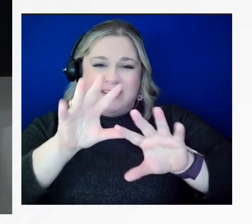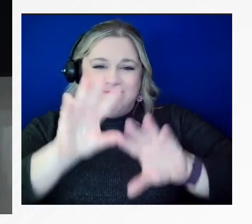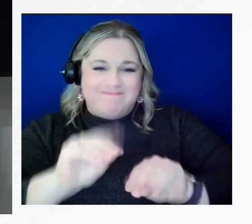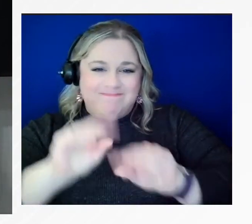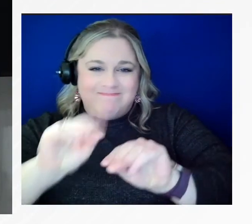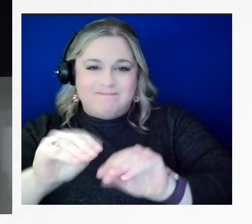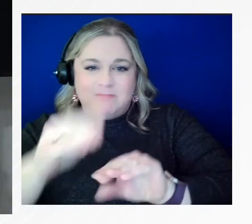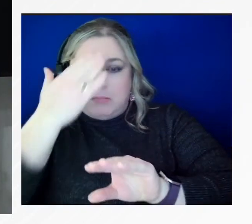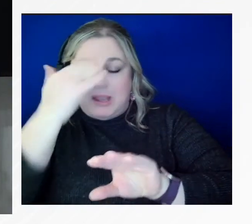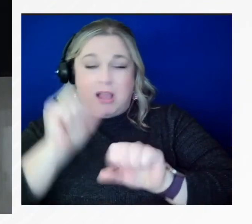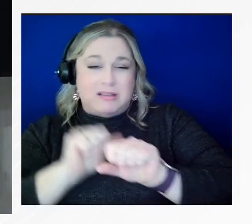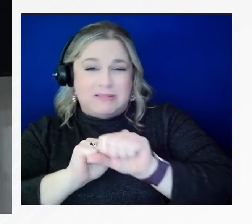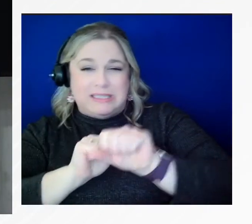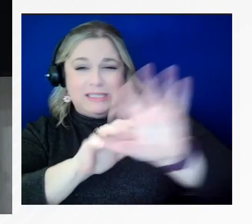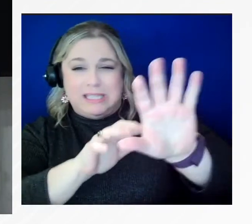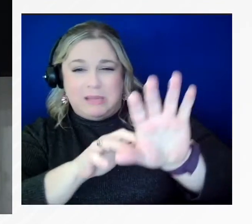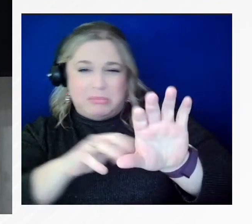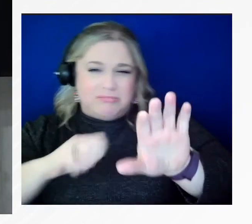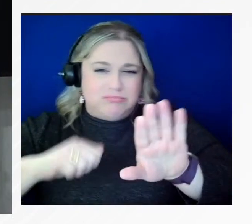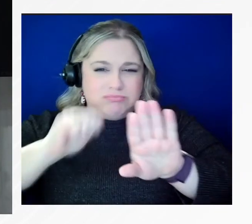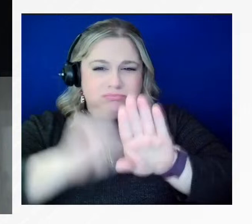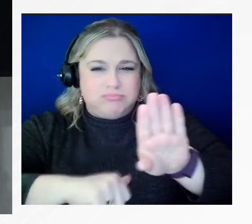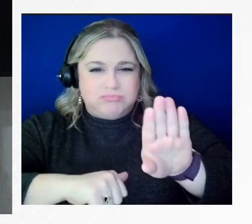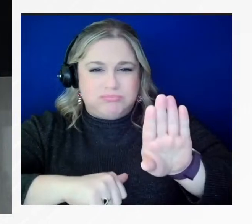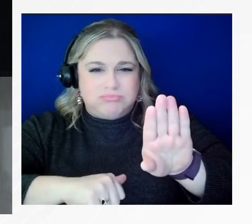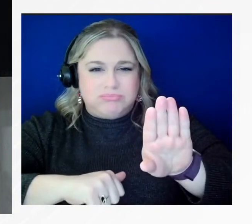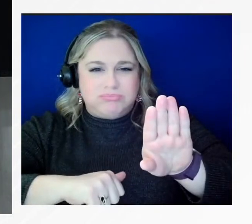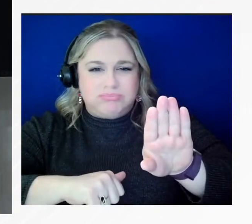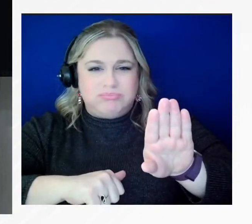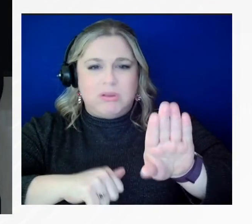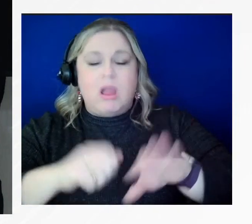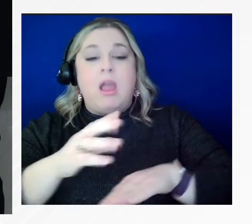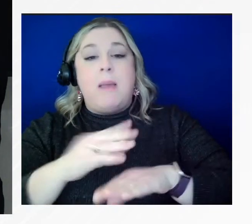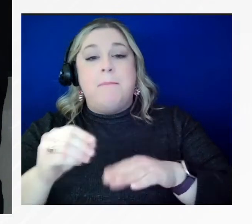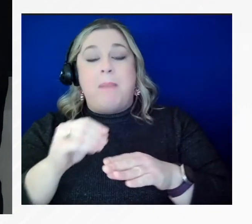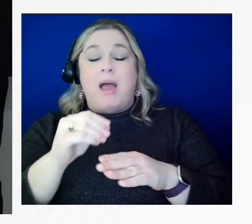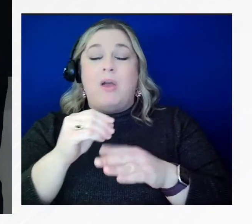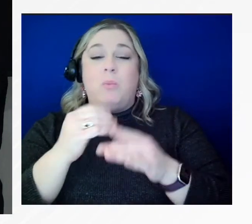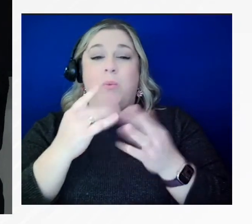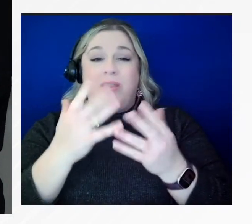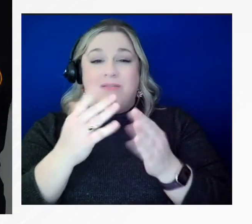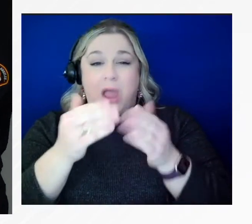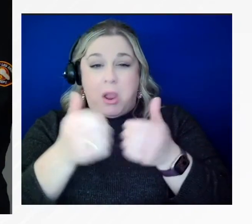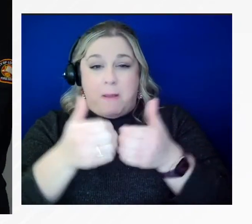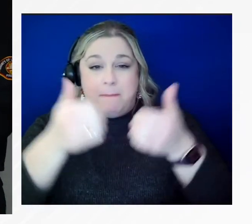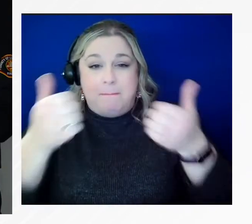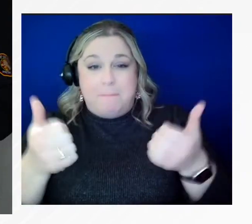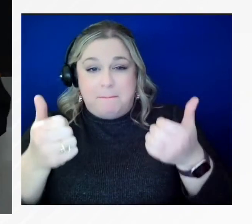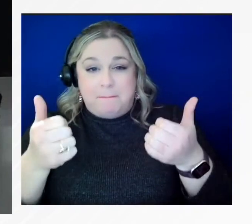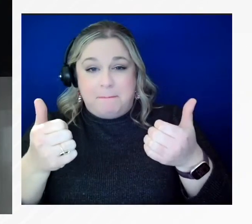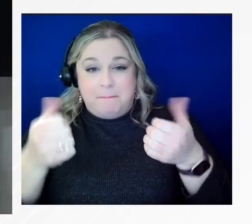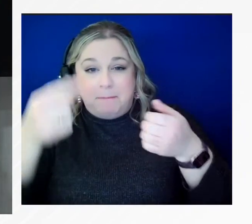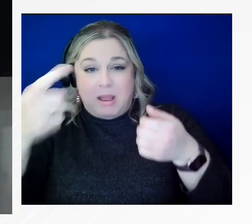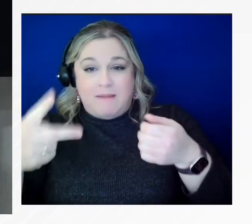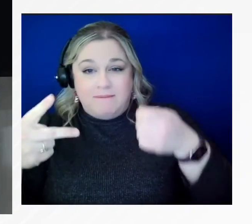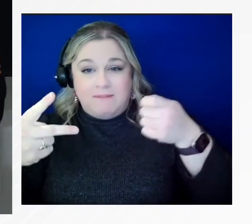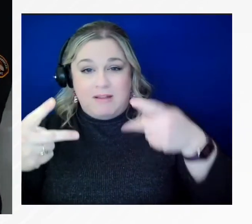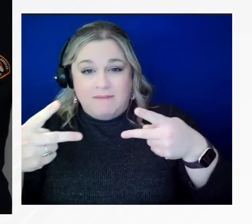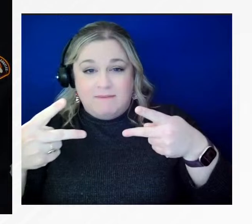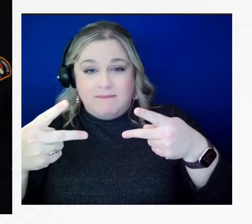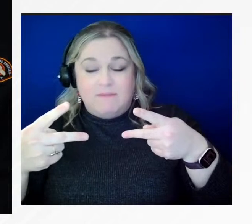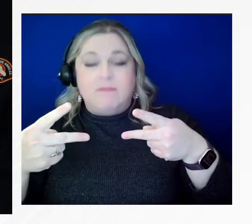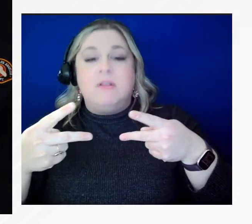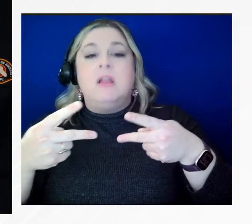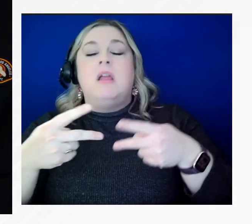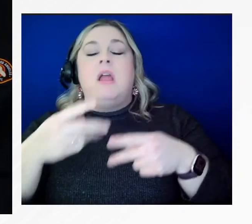terrain. However, with the fire being split in half, we've had significant success along the road system, along Piuma